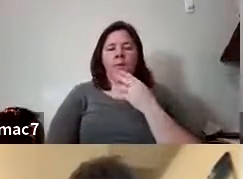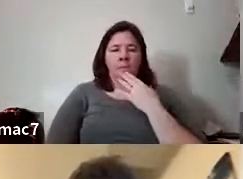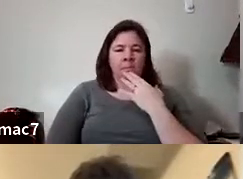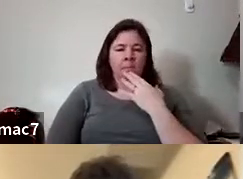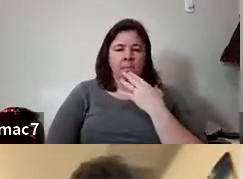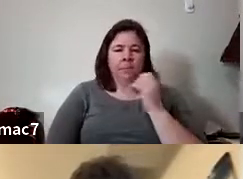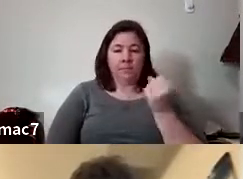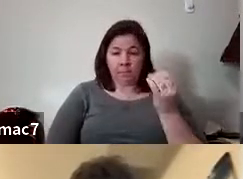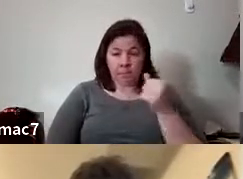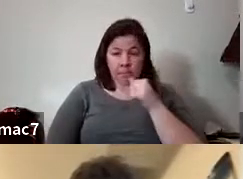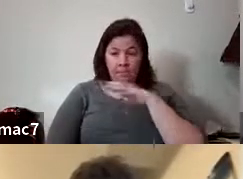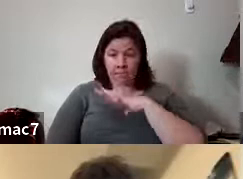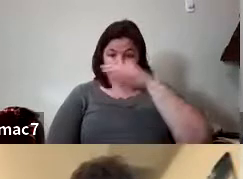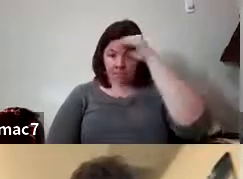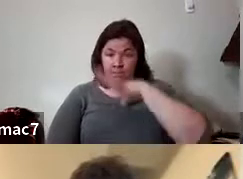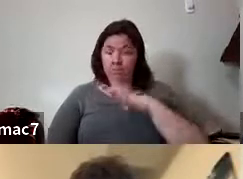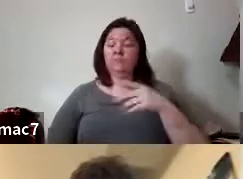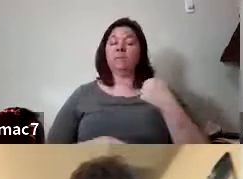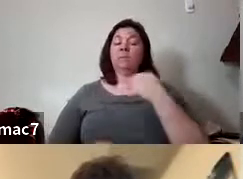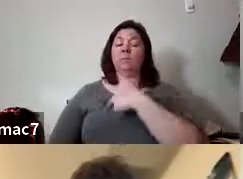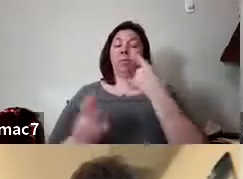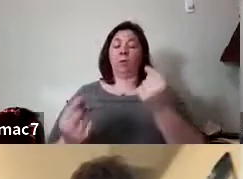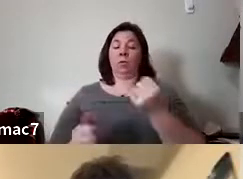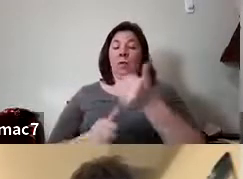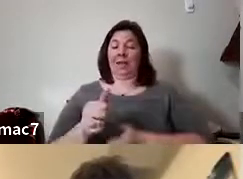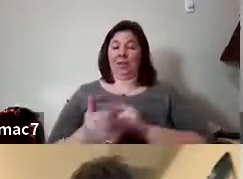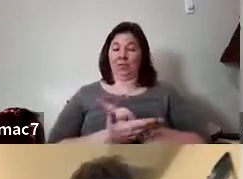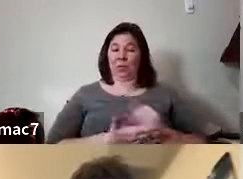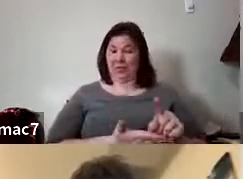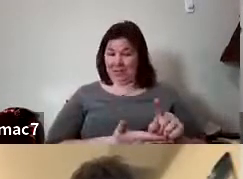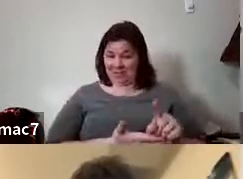So, ladies and gentlemen, as we do each and every week,